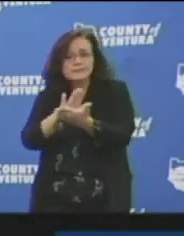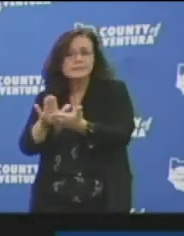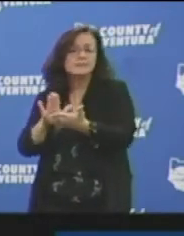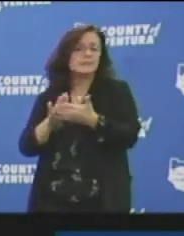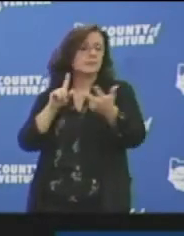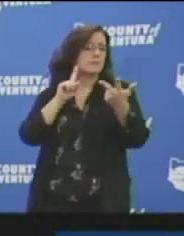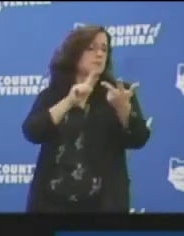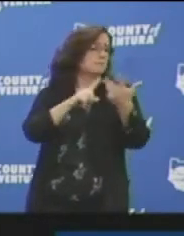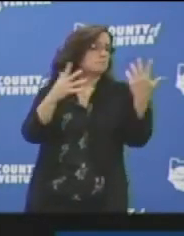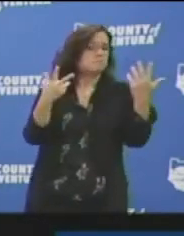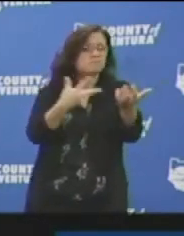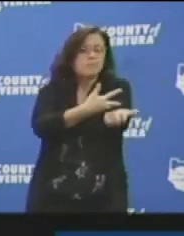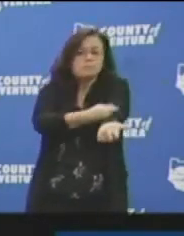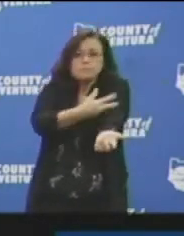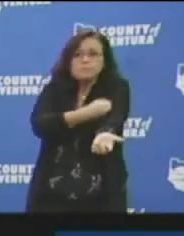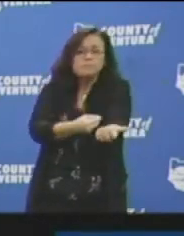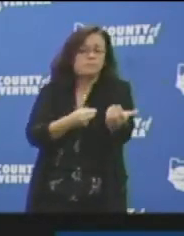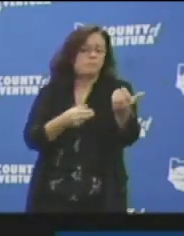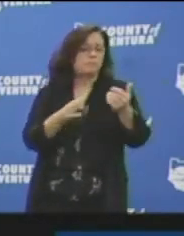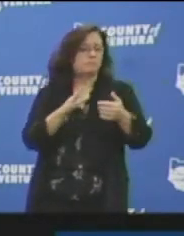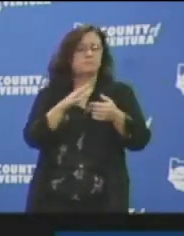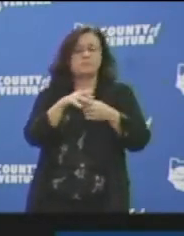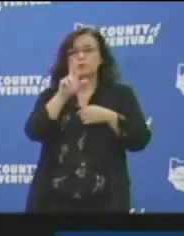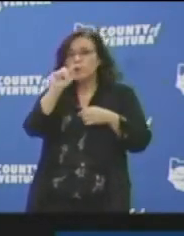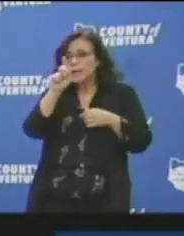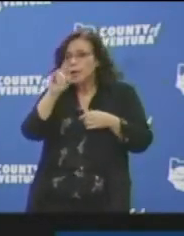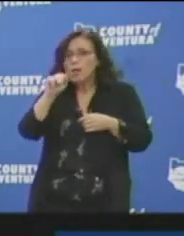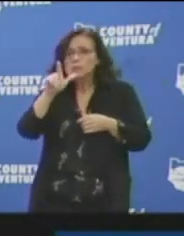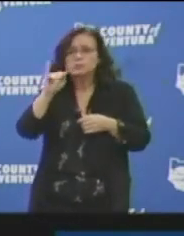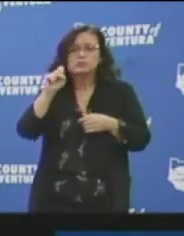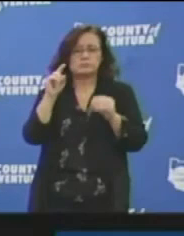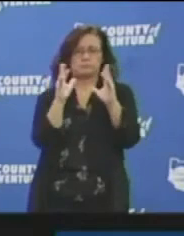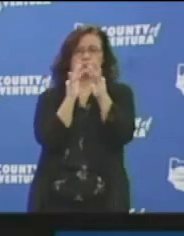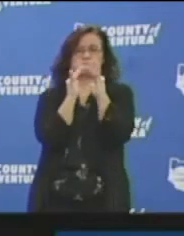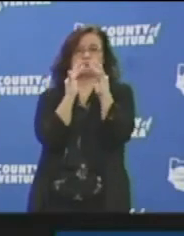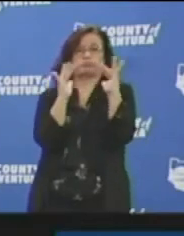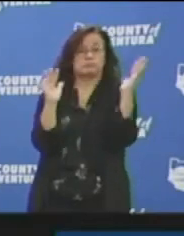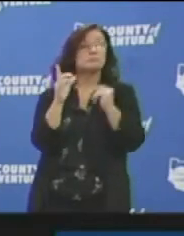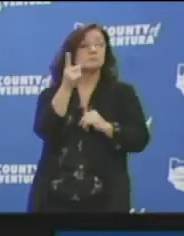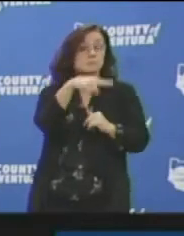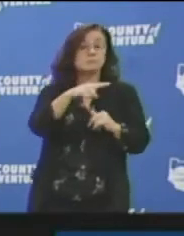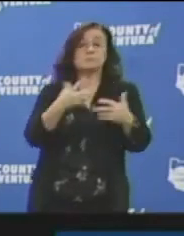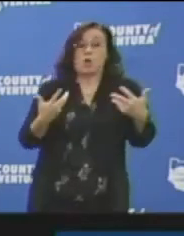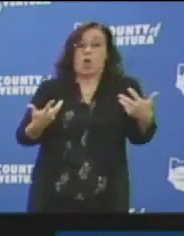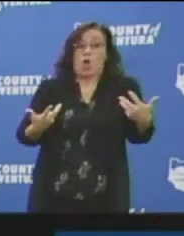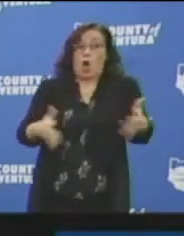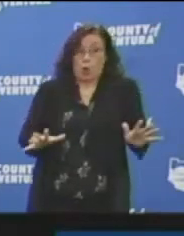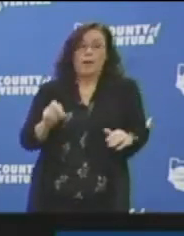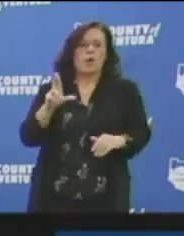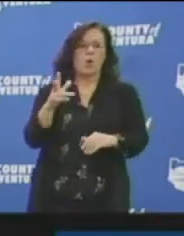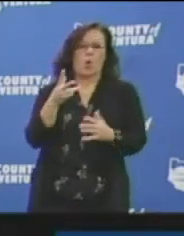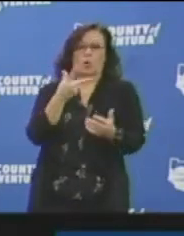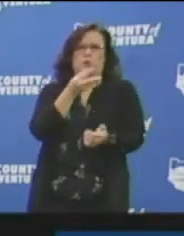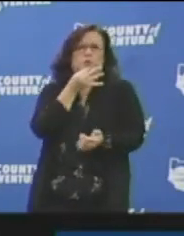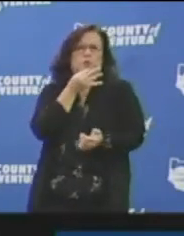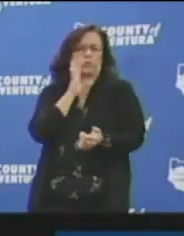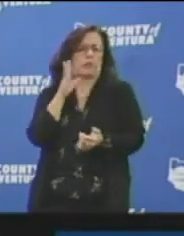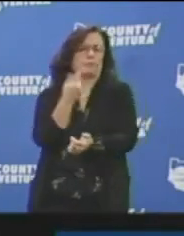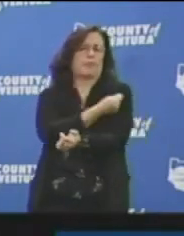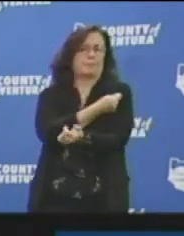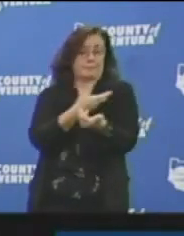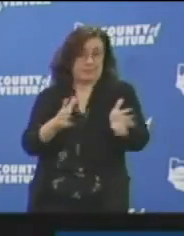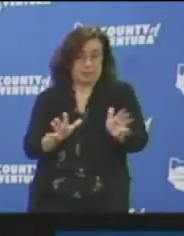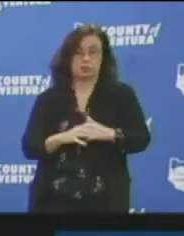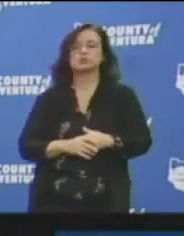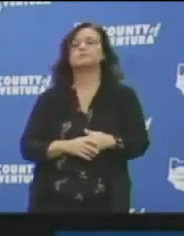8 hospitals are either finished being immunized or almost finished being immunized. Our medical